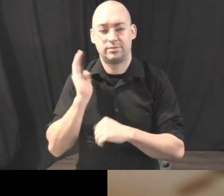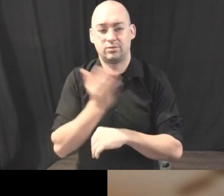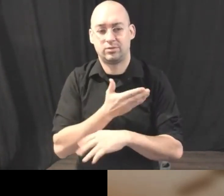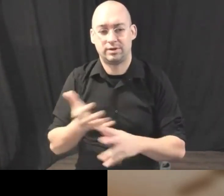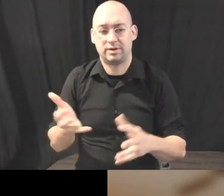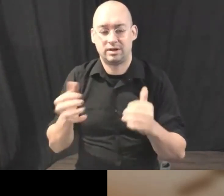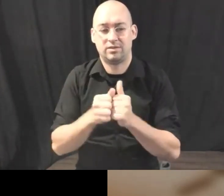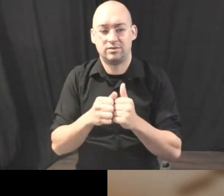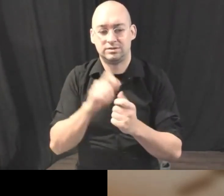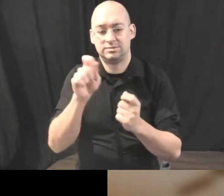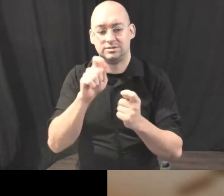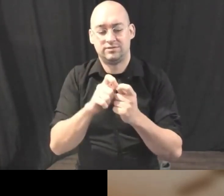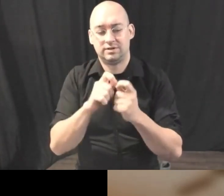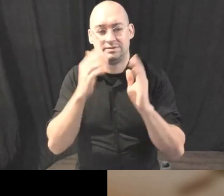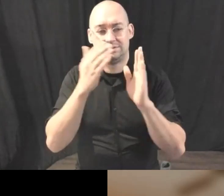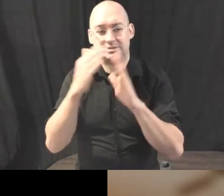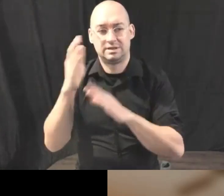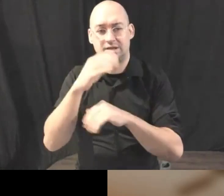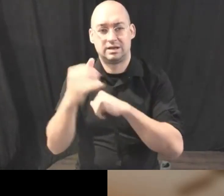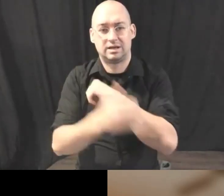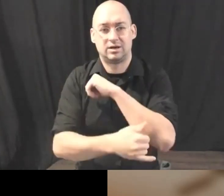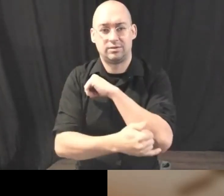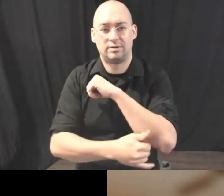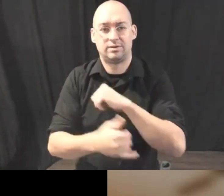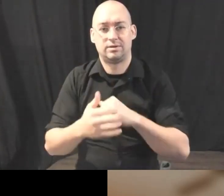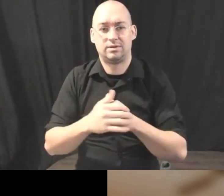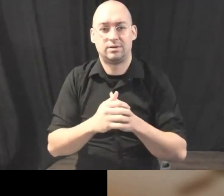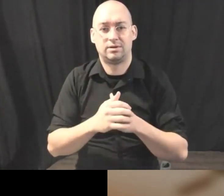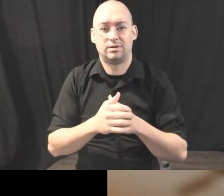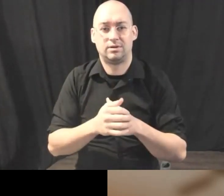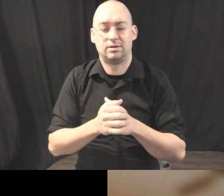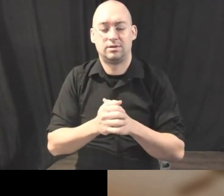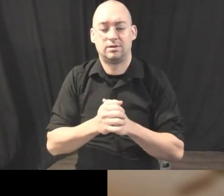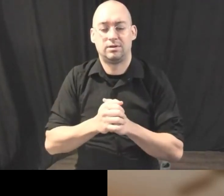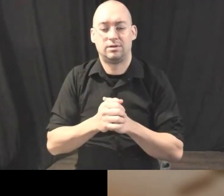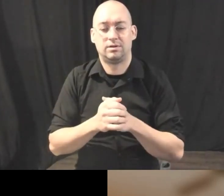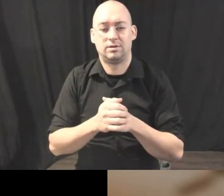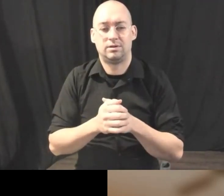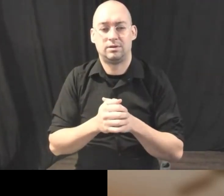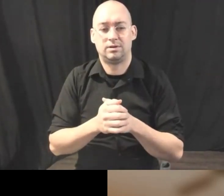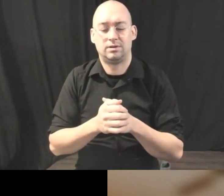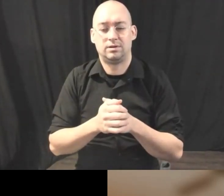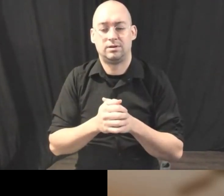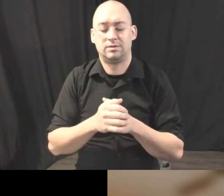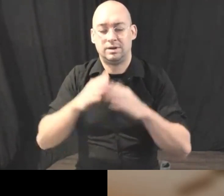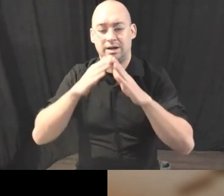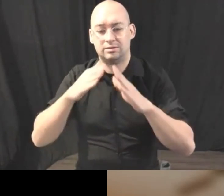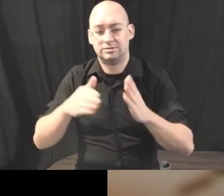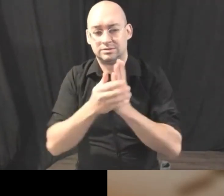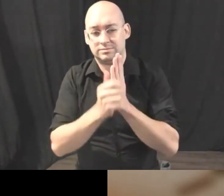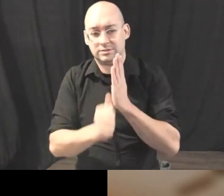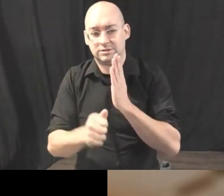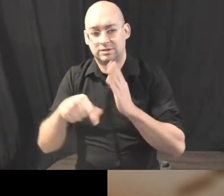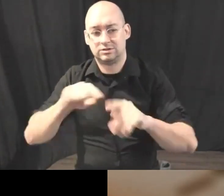the city and county in the recovery. And I just want to piggyback on that and lift up, you know, the housing expertise that this group increasingly